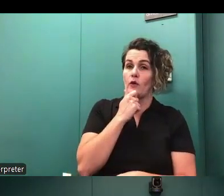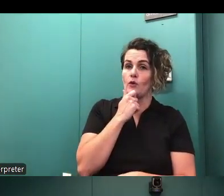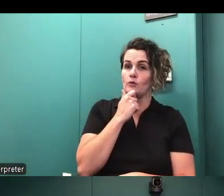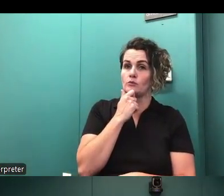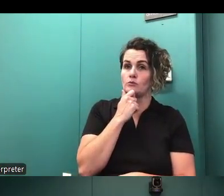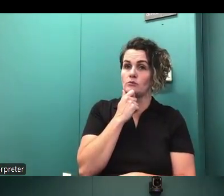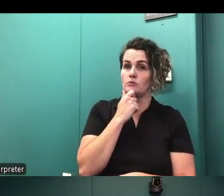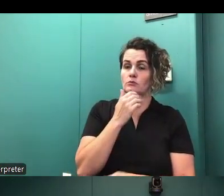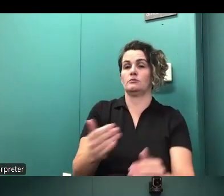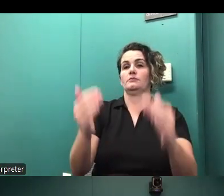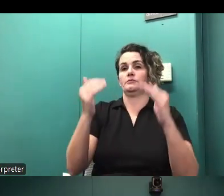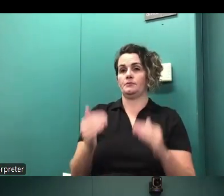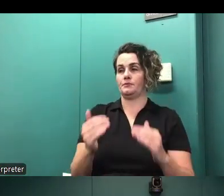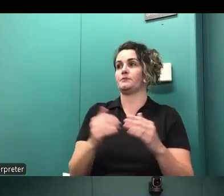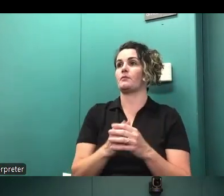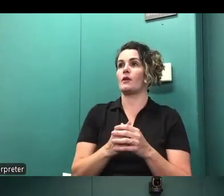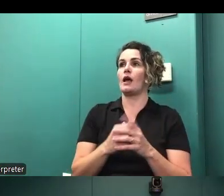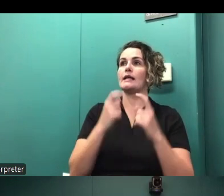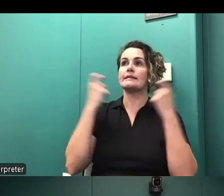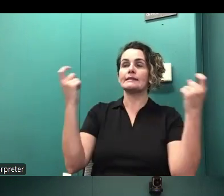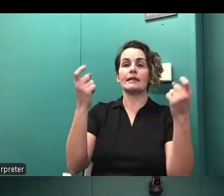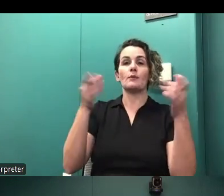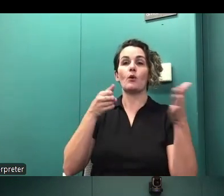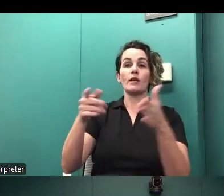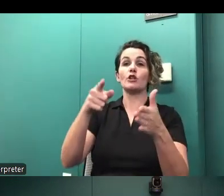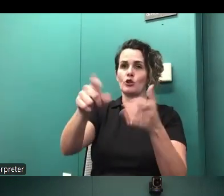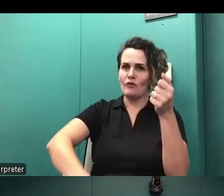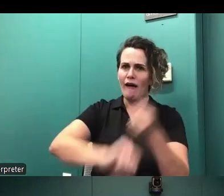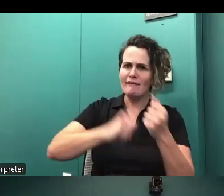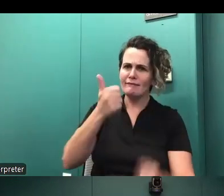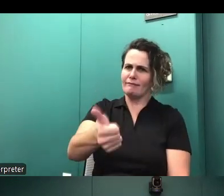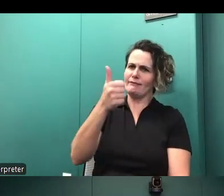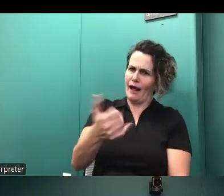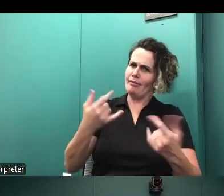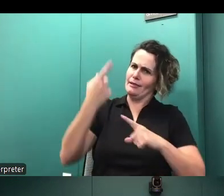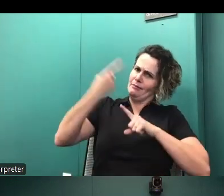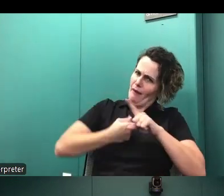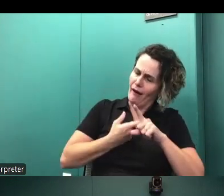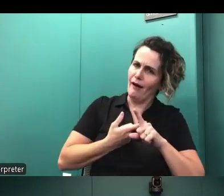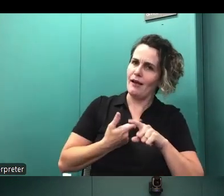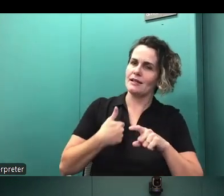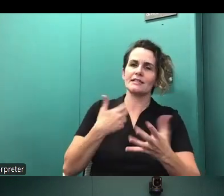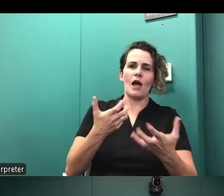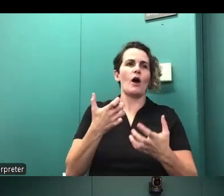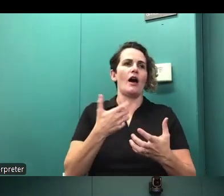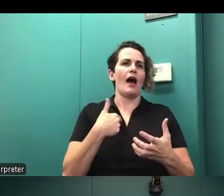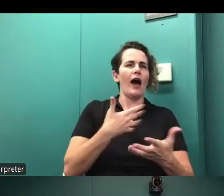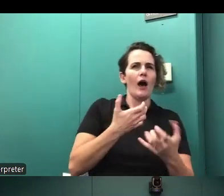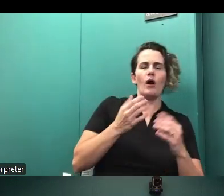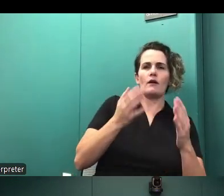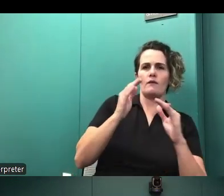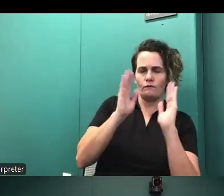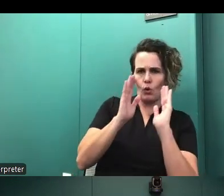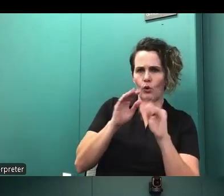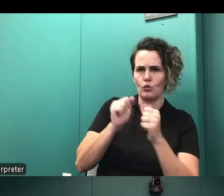right? And then let's celebrate ways that you've advocated for yourself this month, because I like to spend time like, how are you advocating